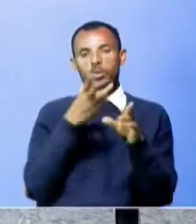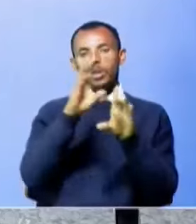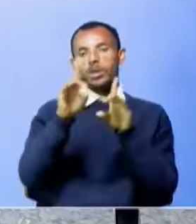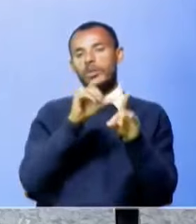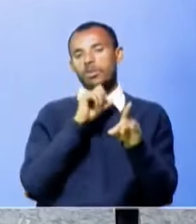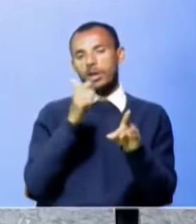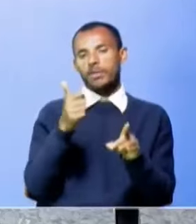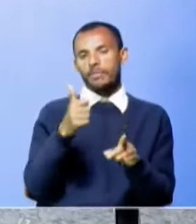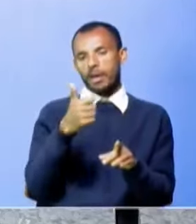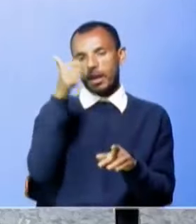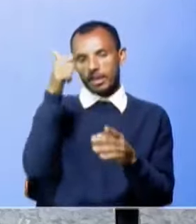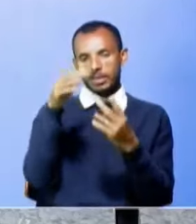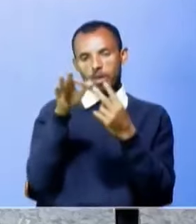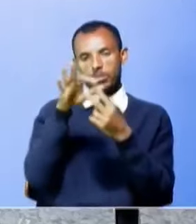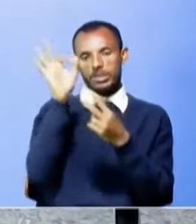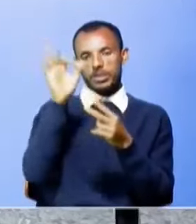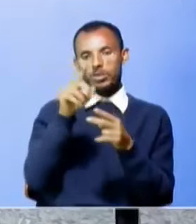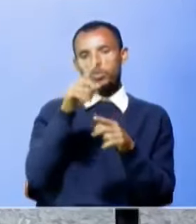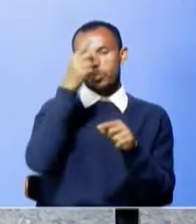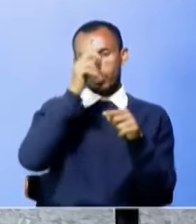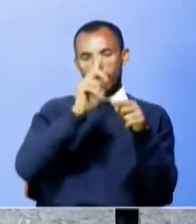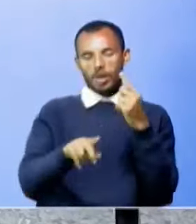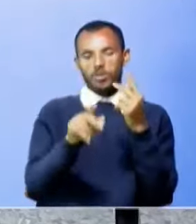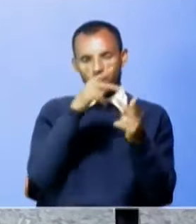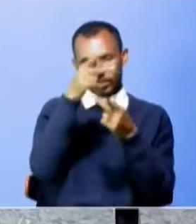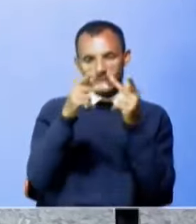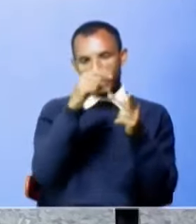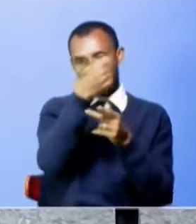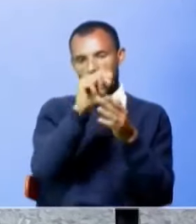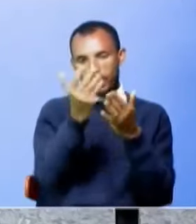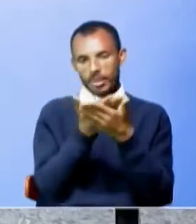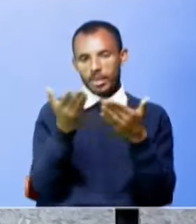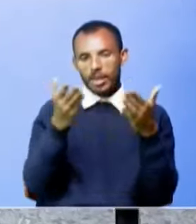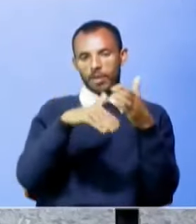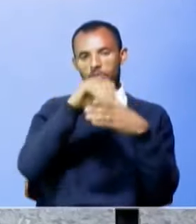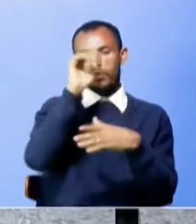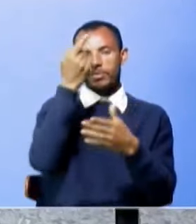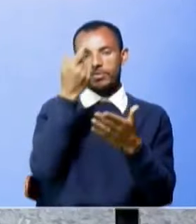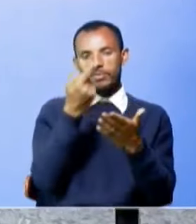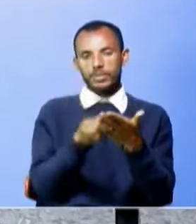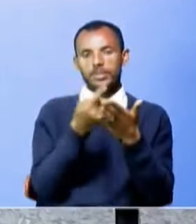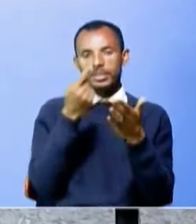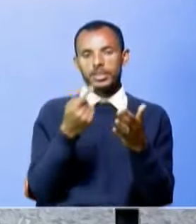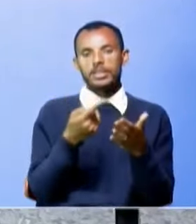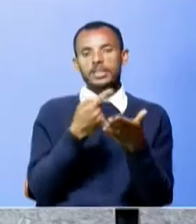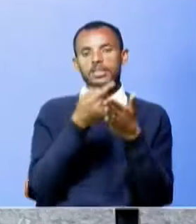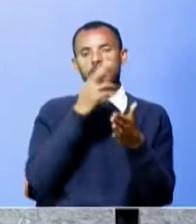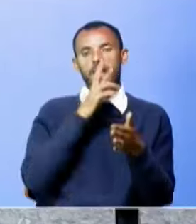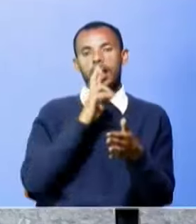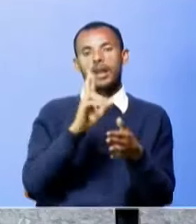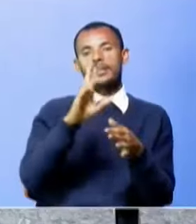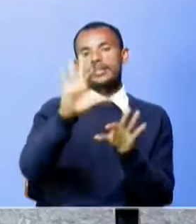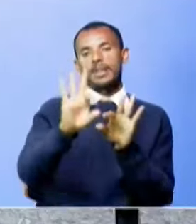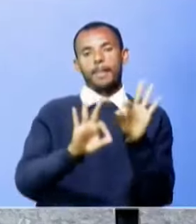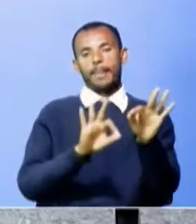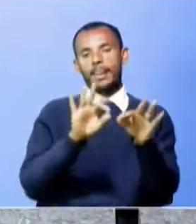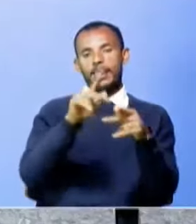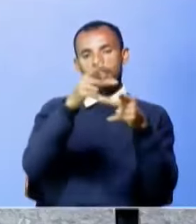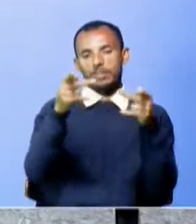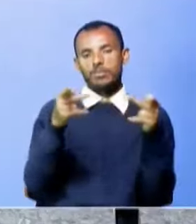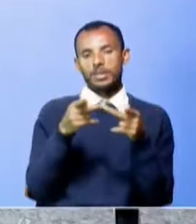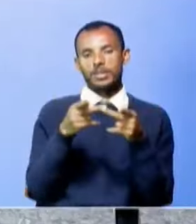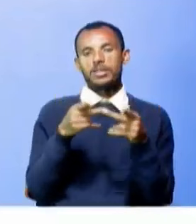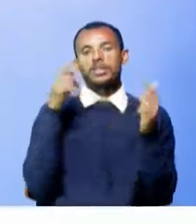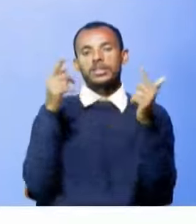any other options. You cannot observe anything out of this. So these are the sample space.